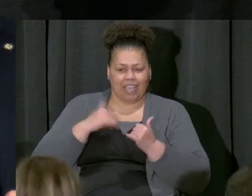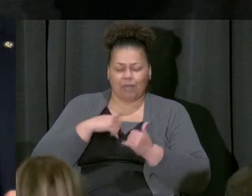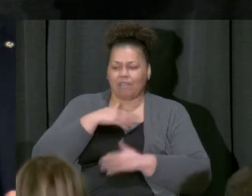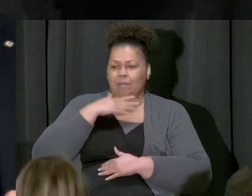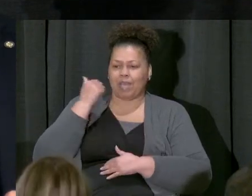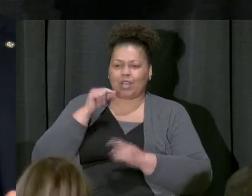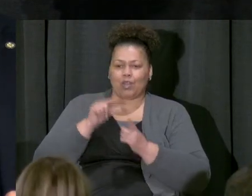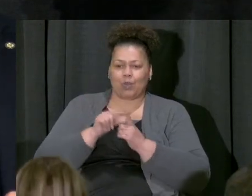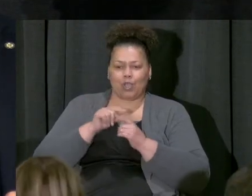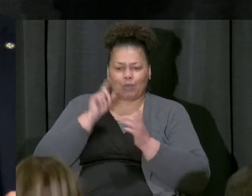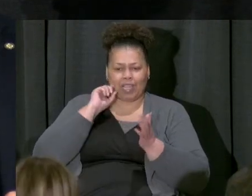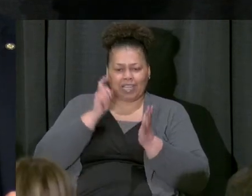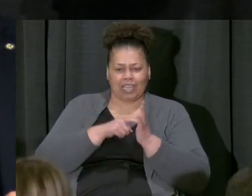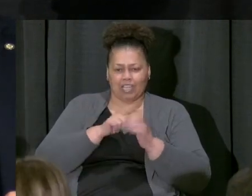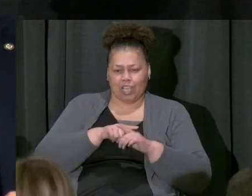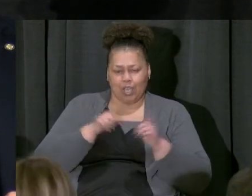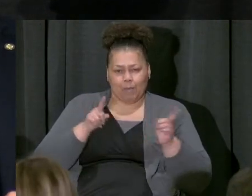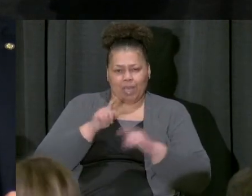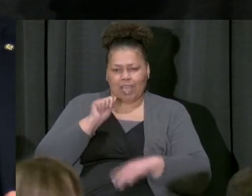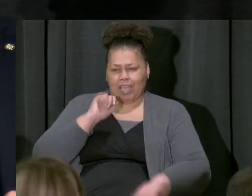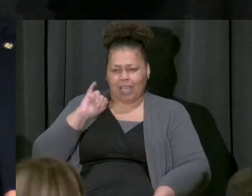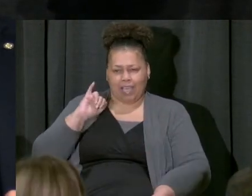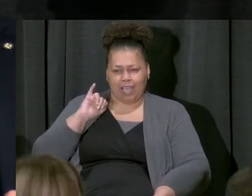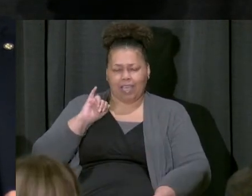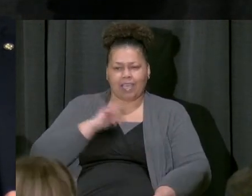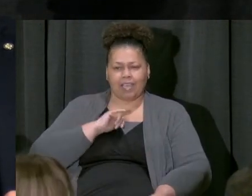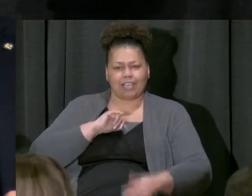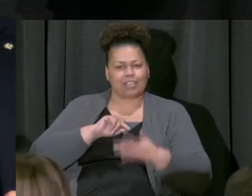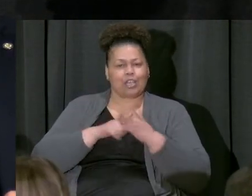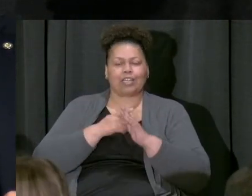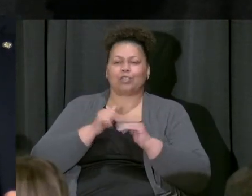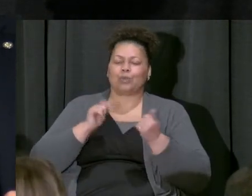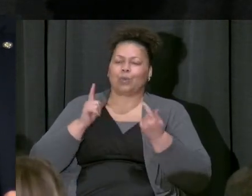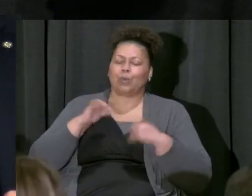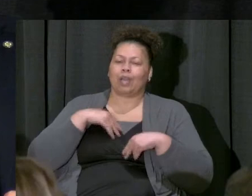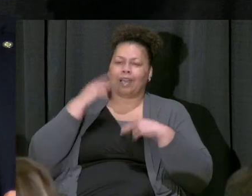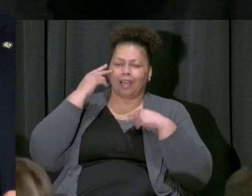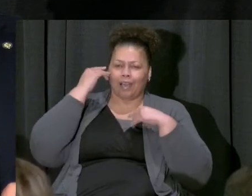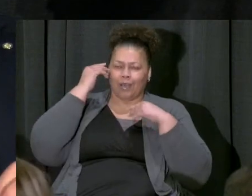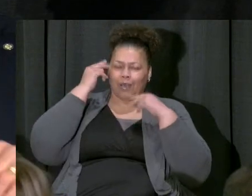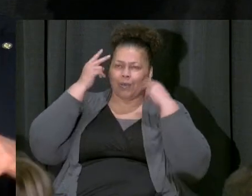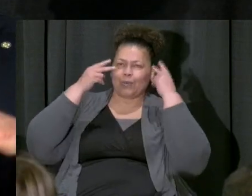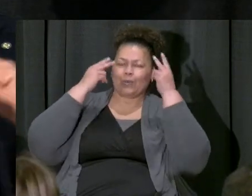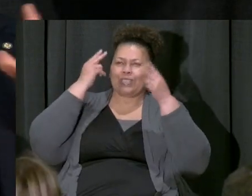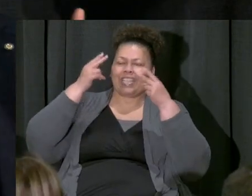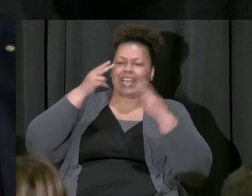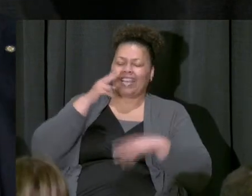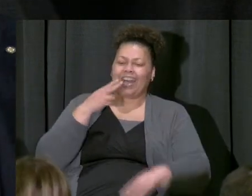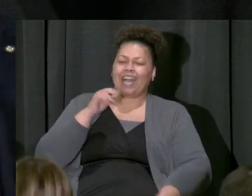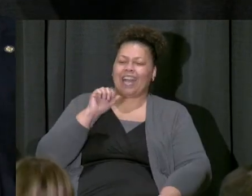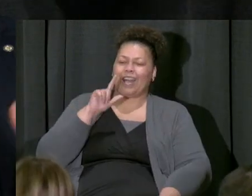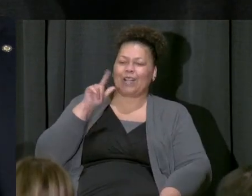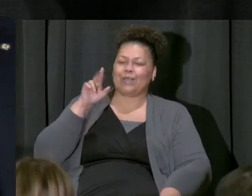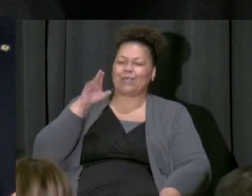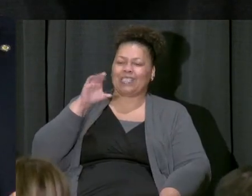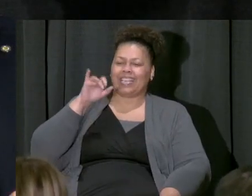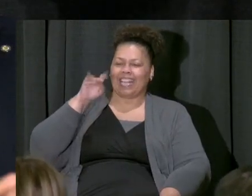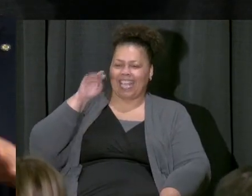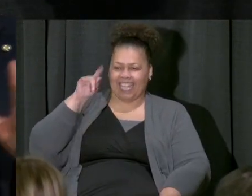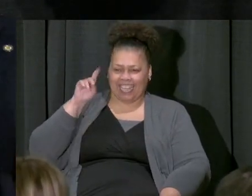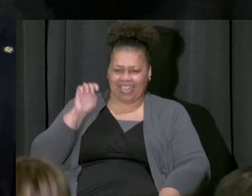but AI is starting to hallucinate on its captions and starting to invent stuff that's